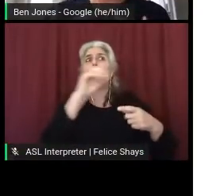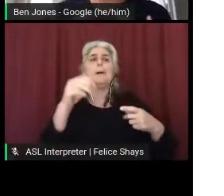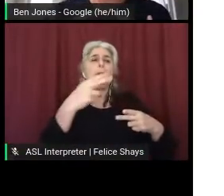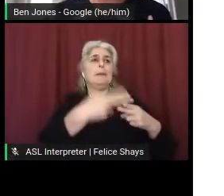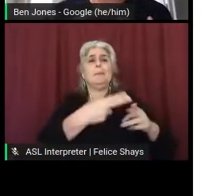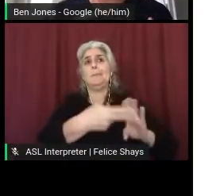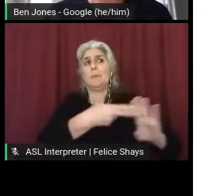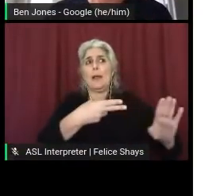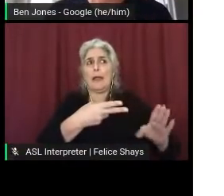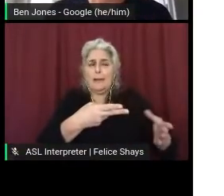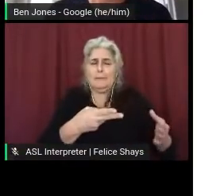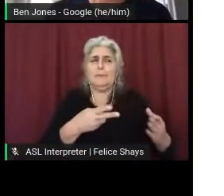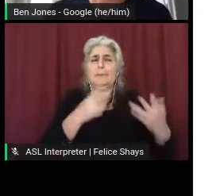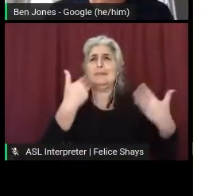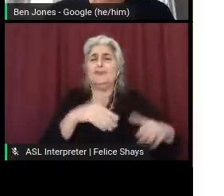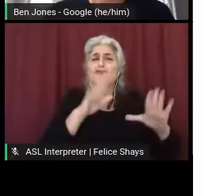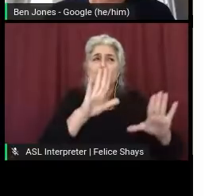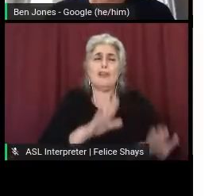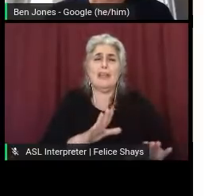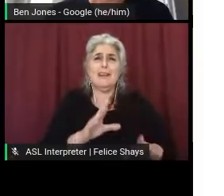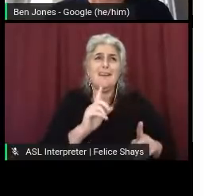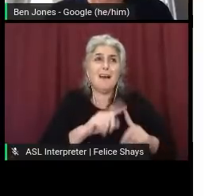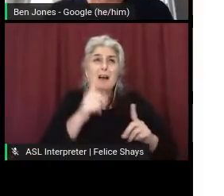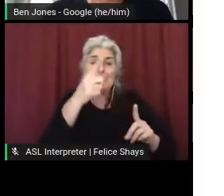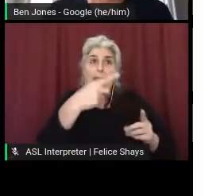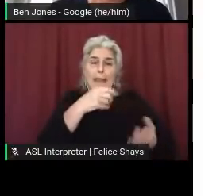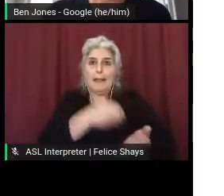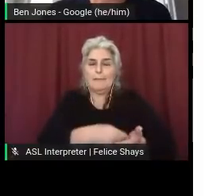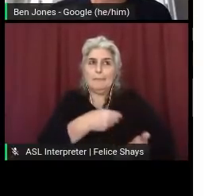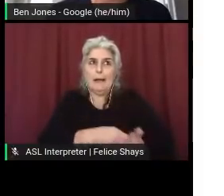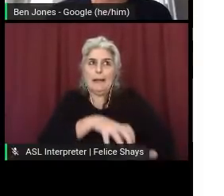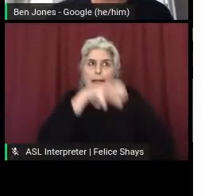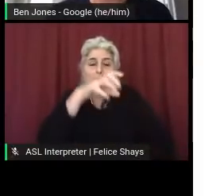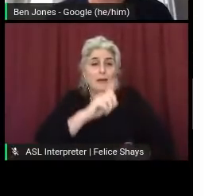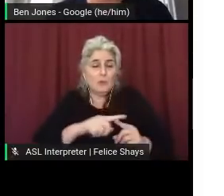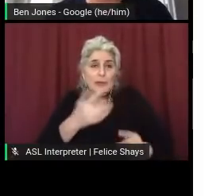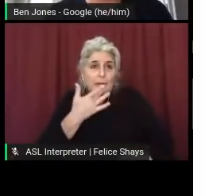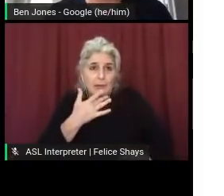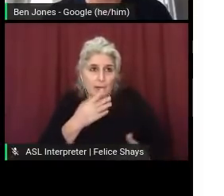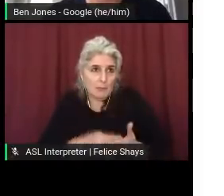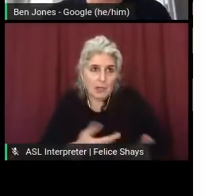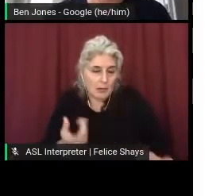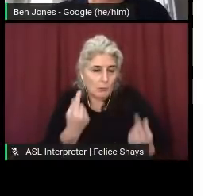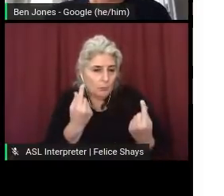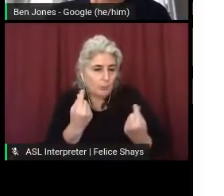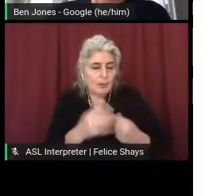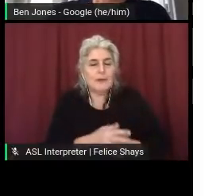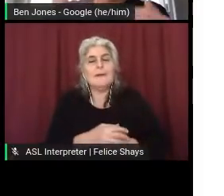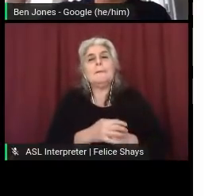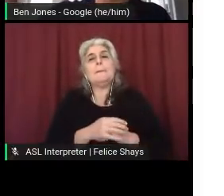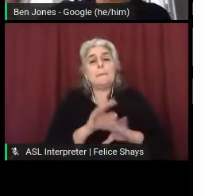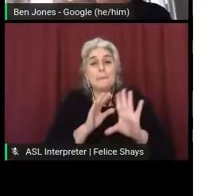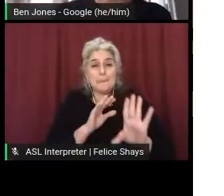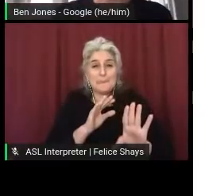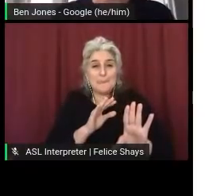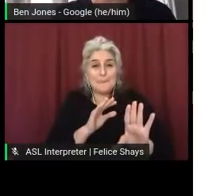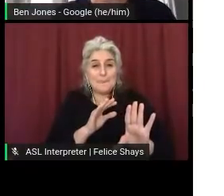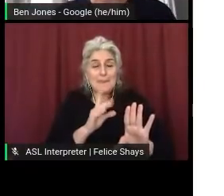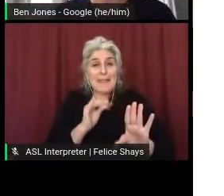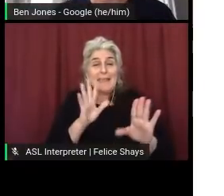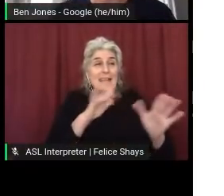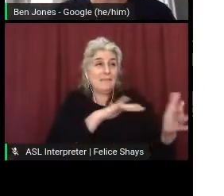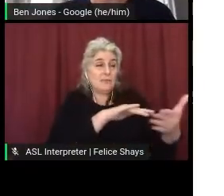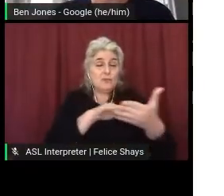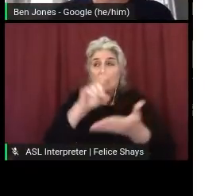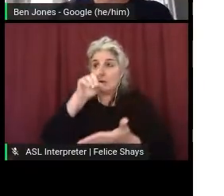we don't have those kind of resources or that kind of money to invest or the production quality, et cetera. When you look at 1,000